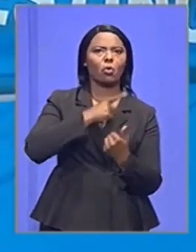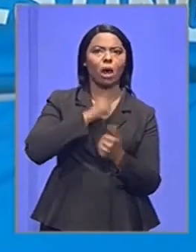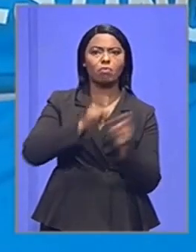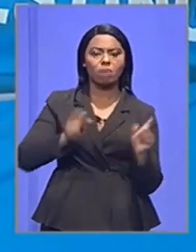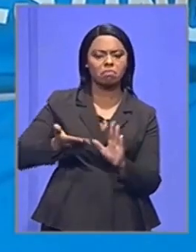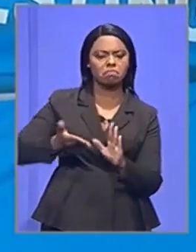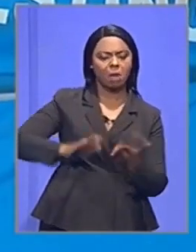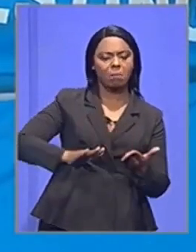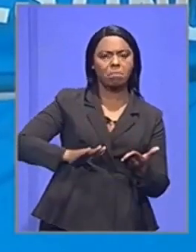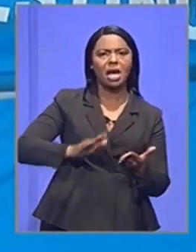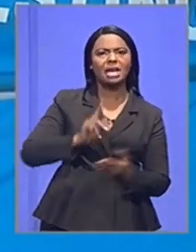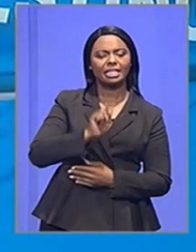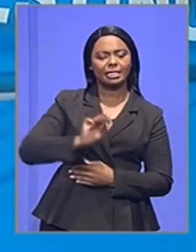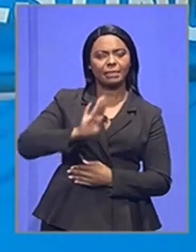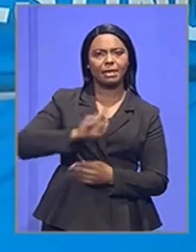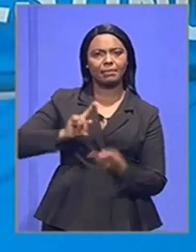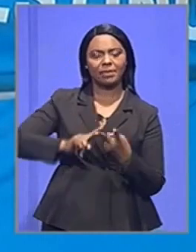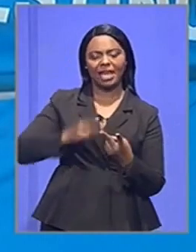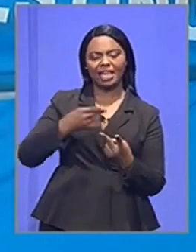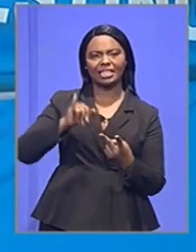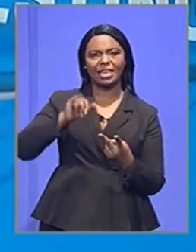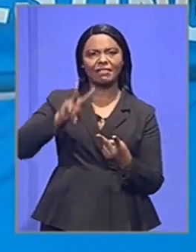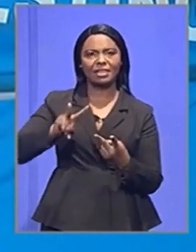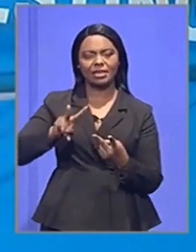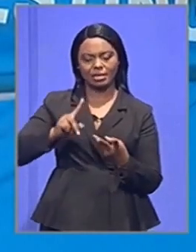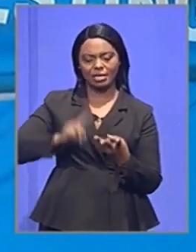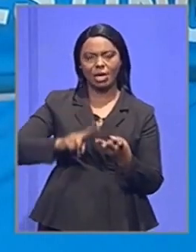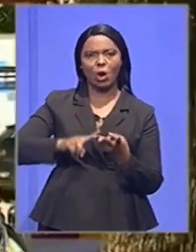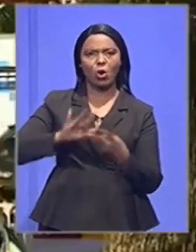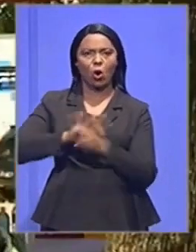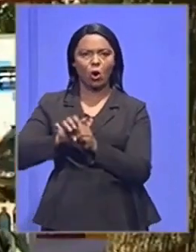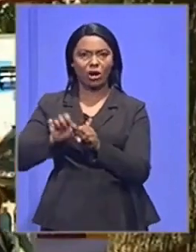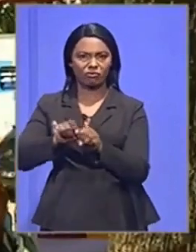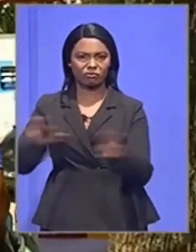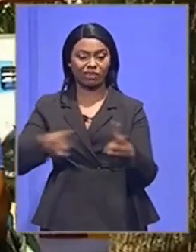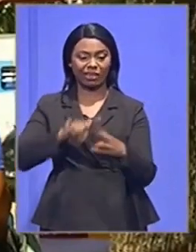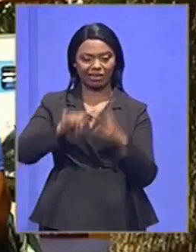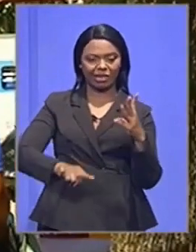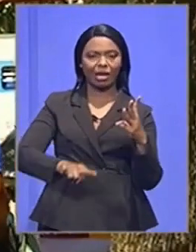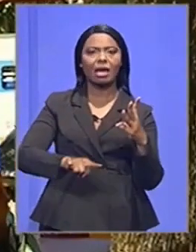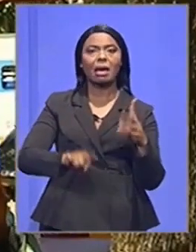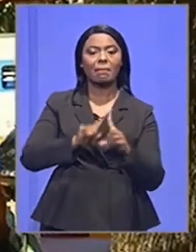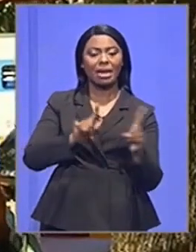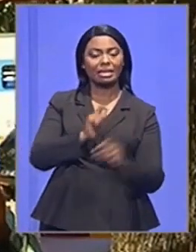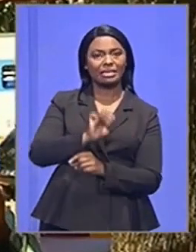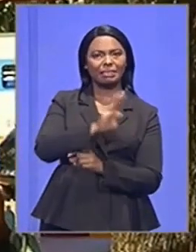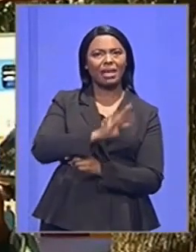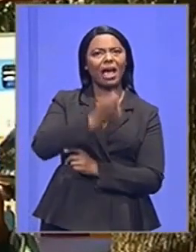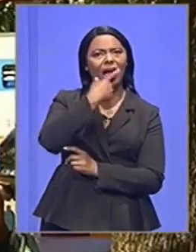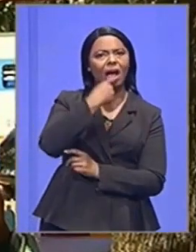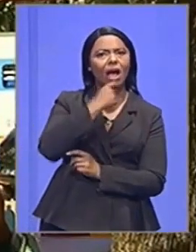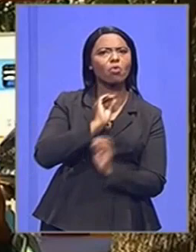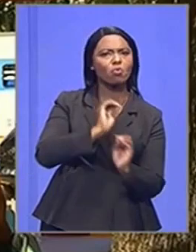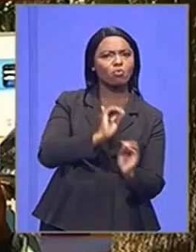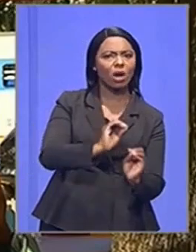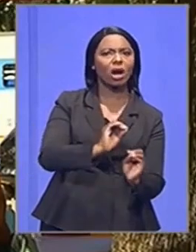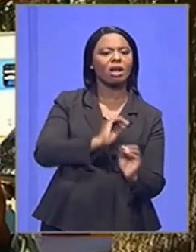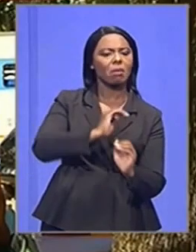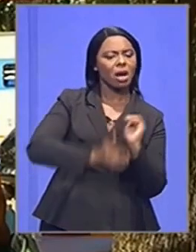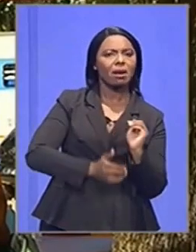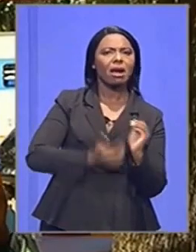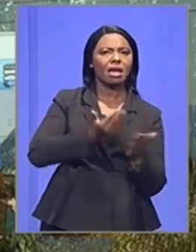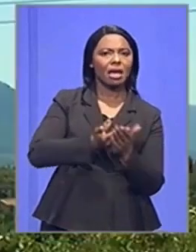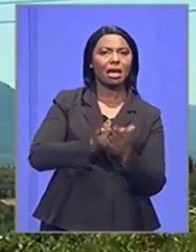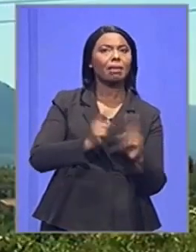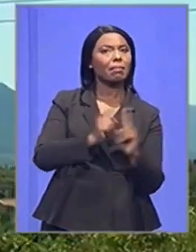ka bontši go bala le leuba la HIV AIDS le la COVID-19 le ge bolwetse bja TB bo alafega bo sa tšwela pele go ba lešita phiri